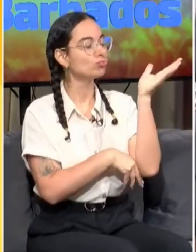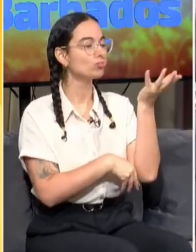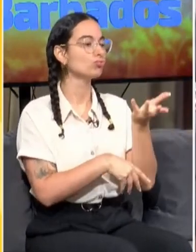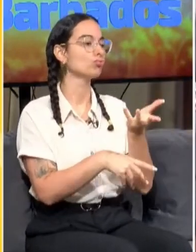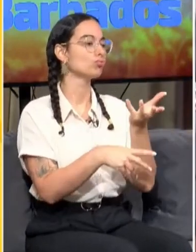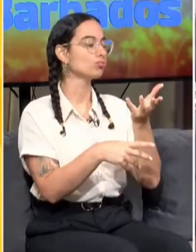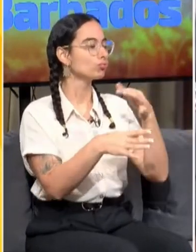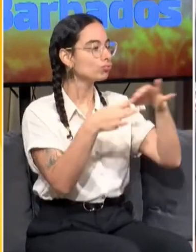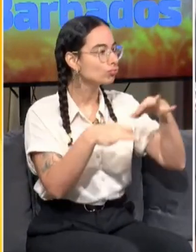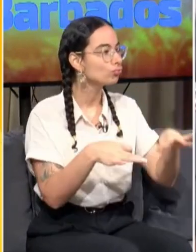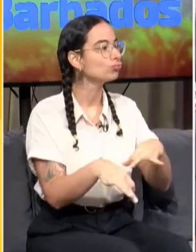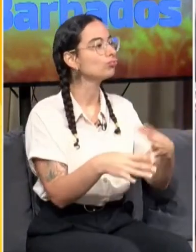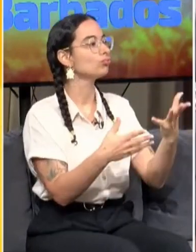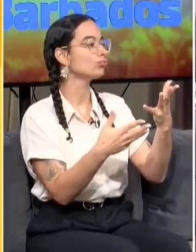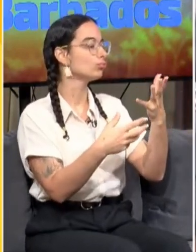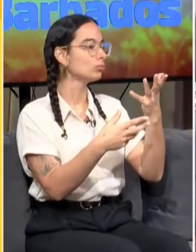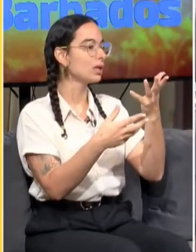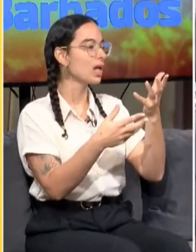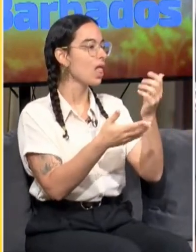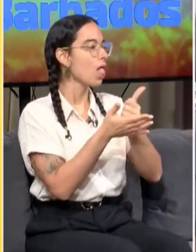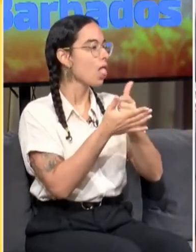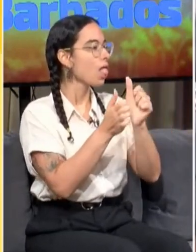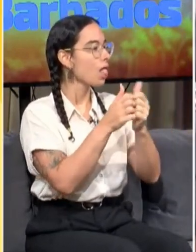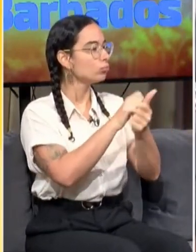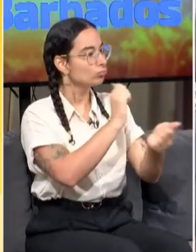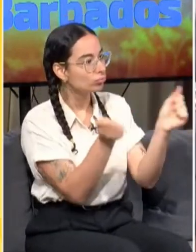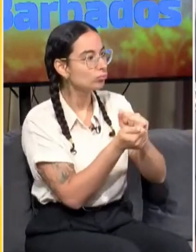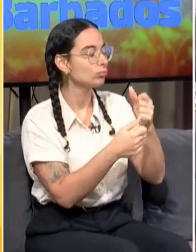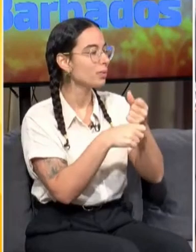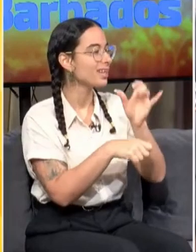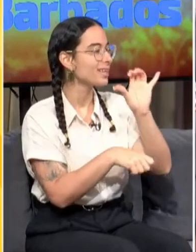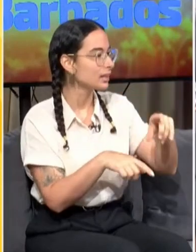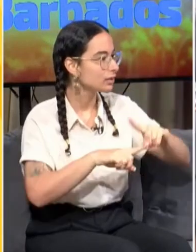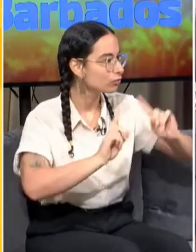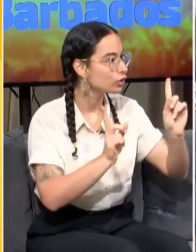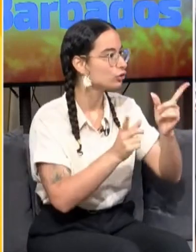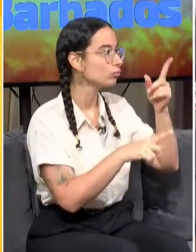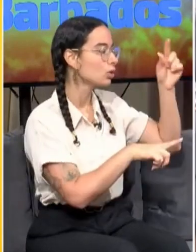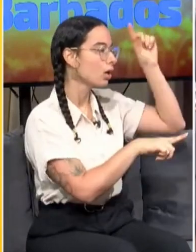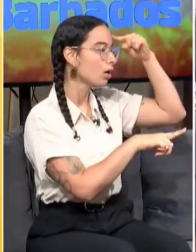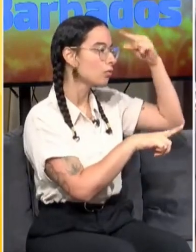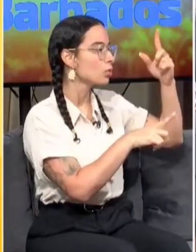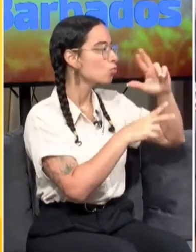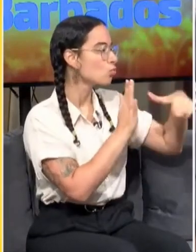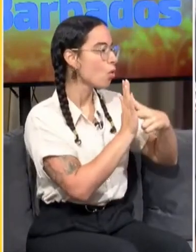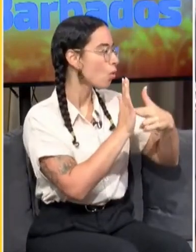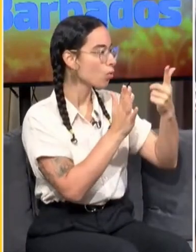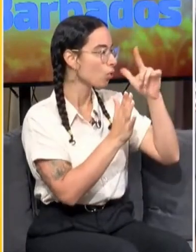difference?